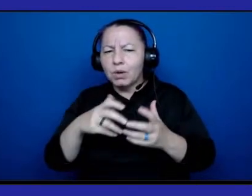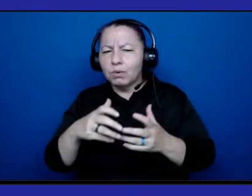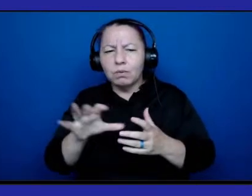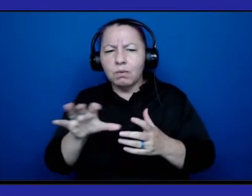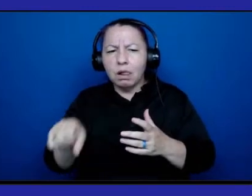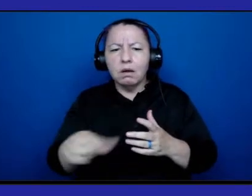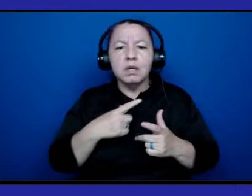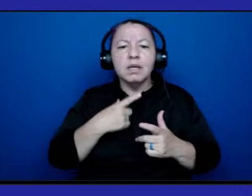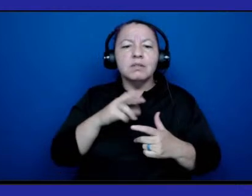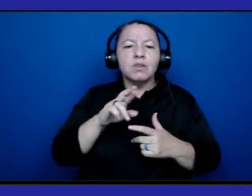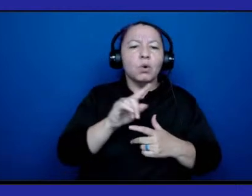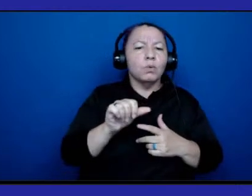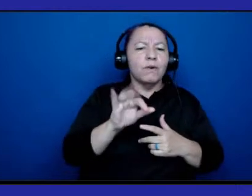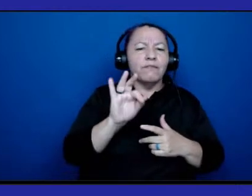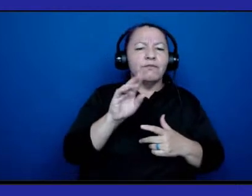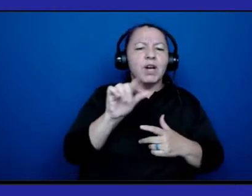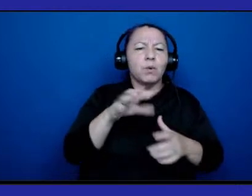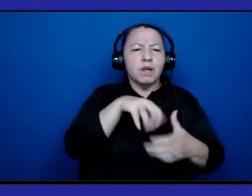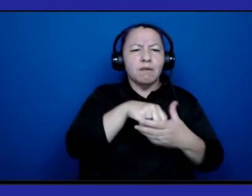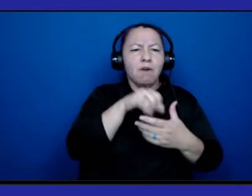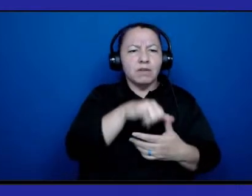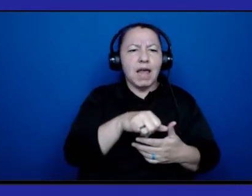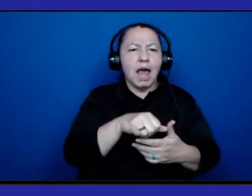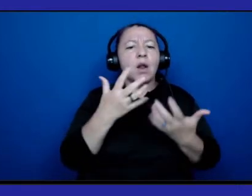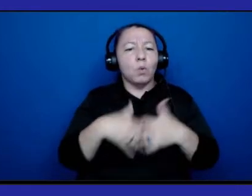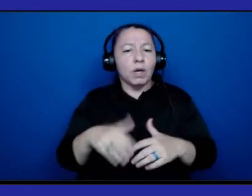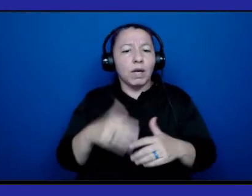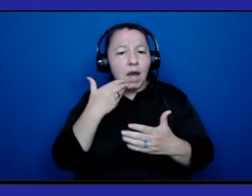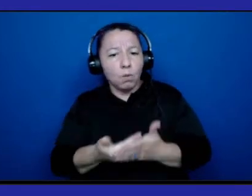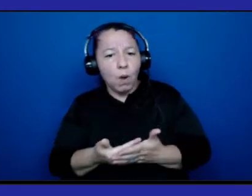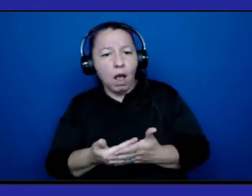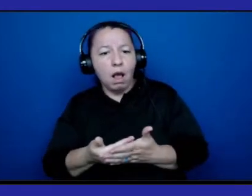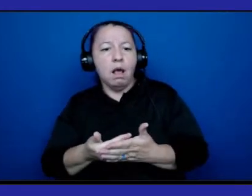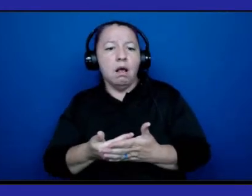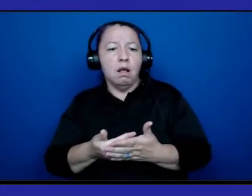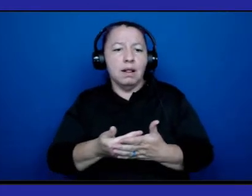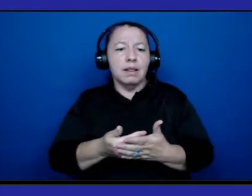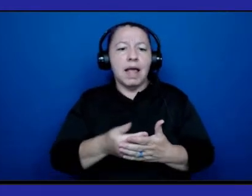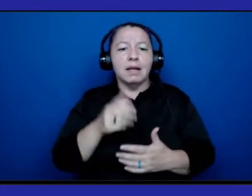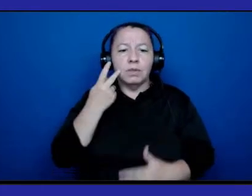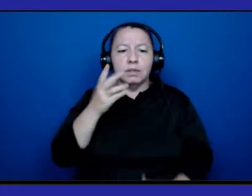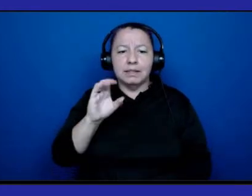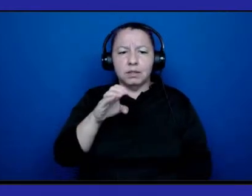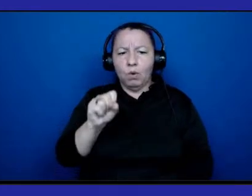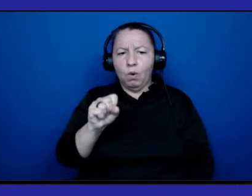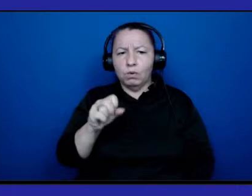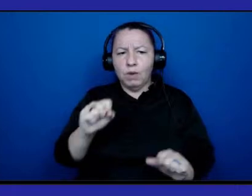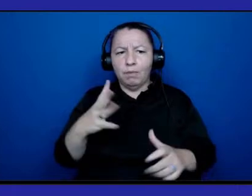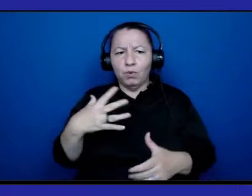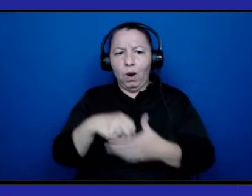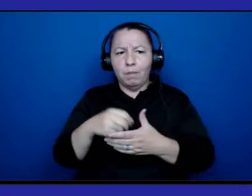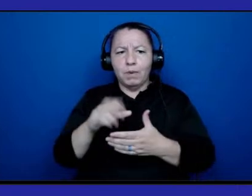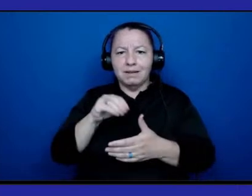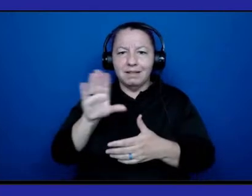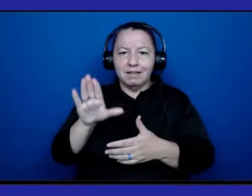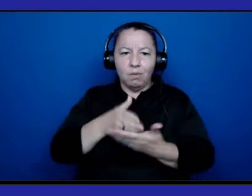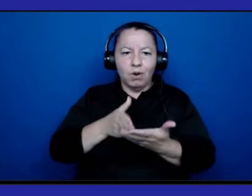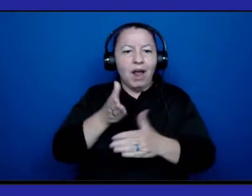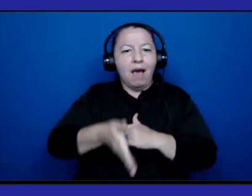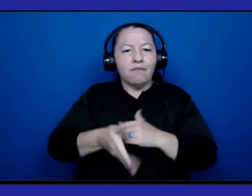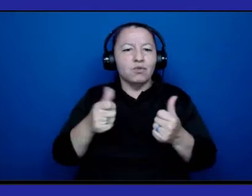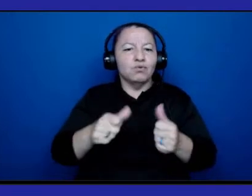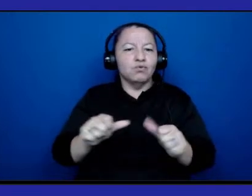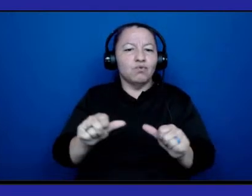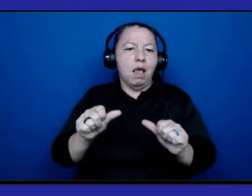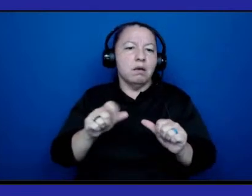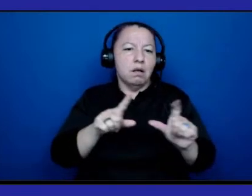well. A lot of CEOs have already committed that they were going to incorporate them into their budget after this trial period, so that's very good to see. Eric, can